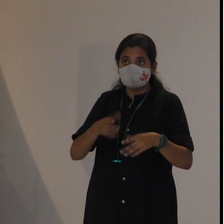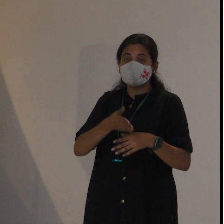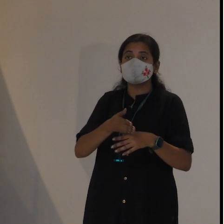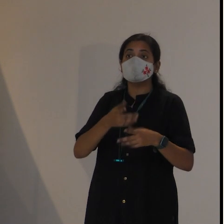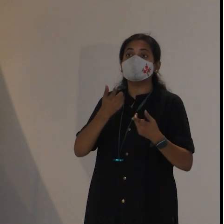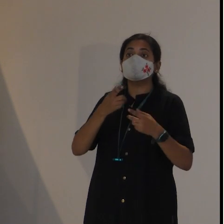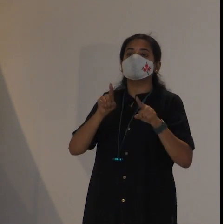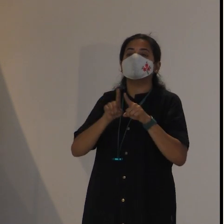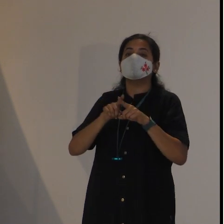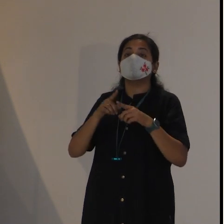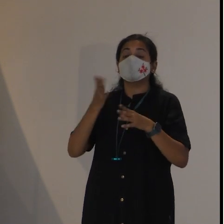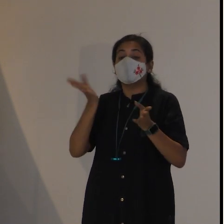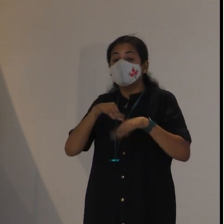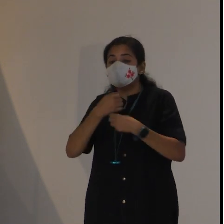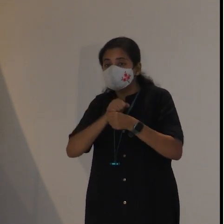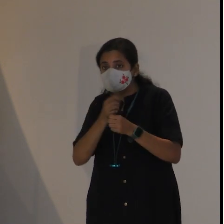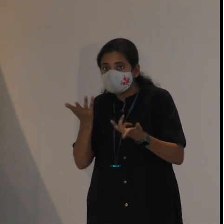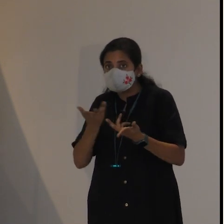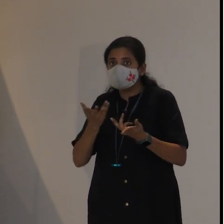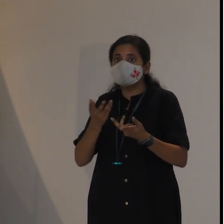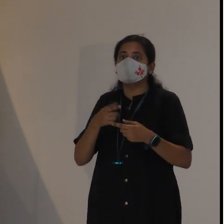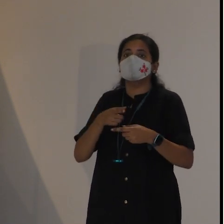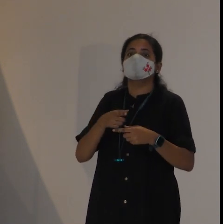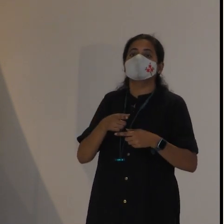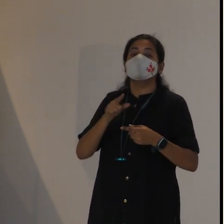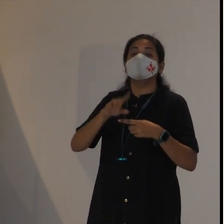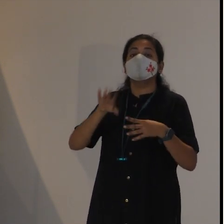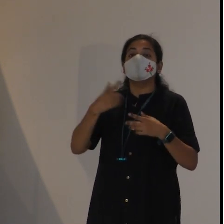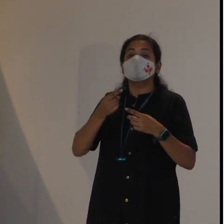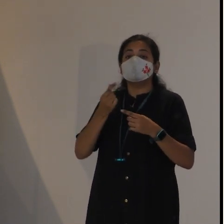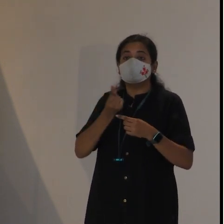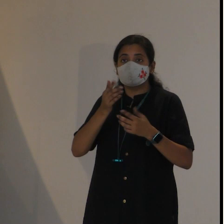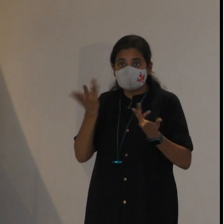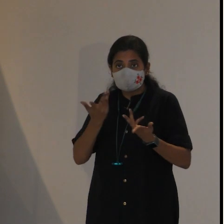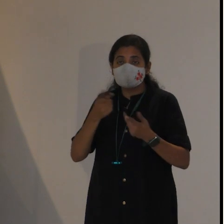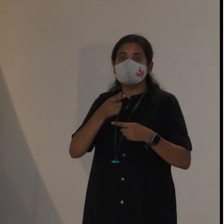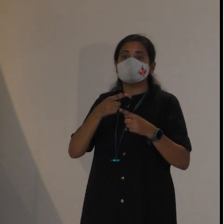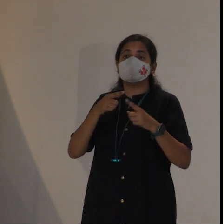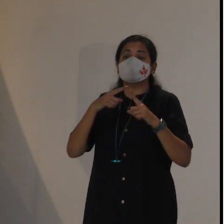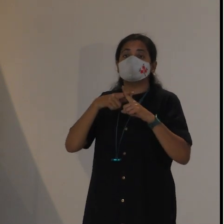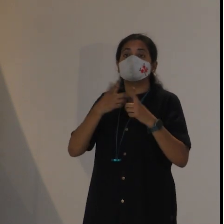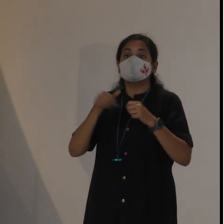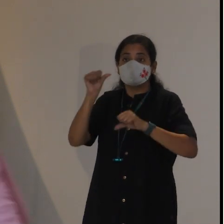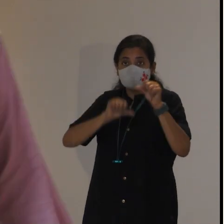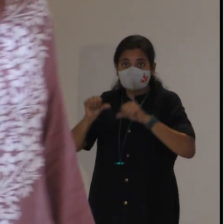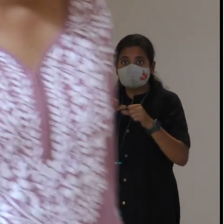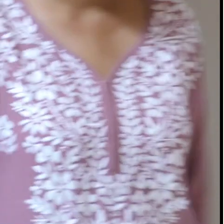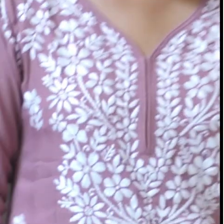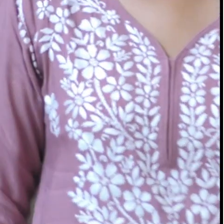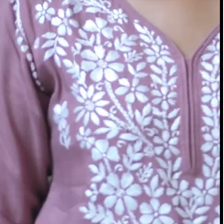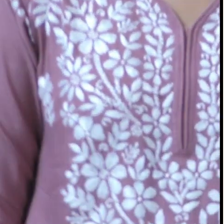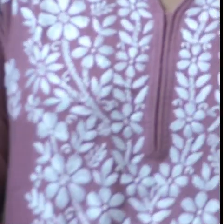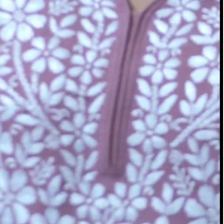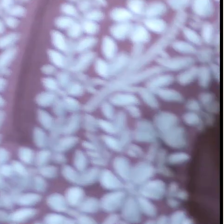the craftsmanship or the kind of form that is used to make, the kind of techniques used to make these objects. They also tell